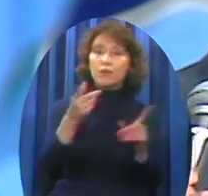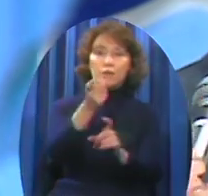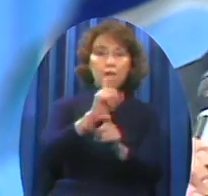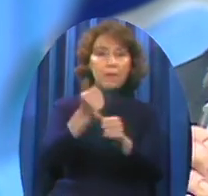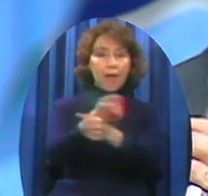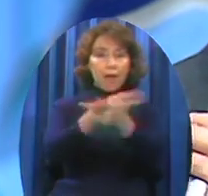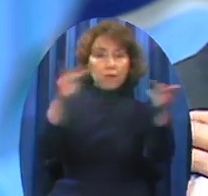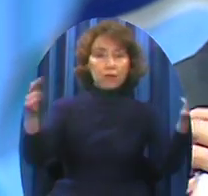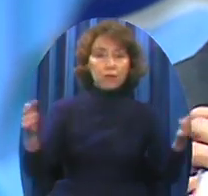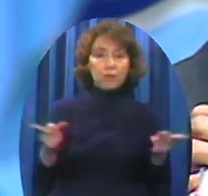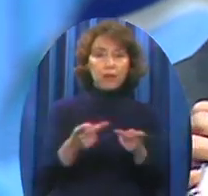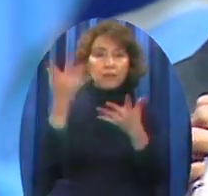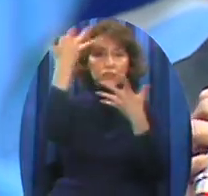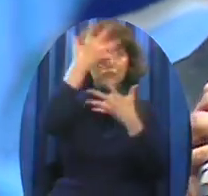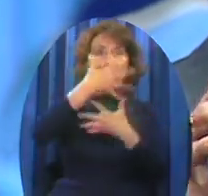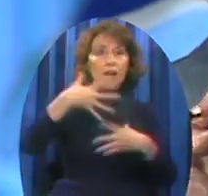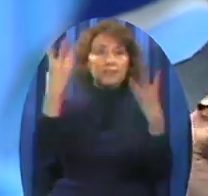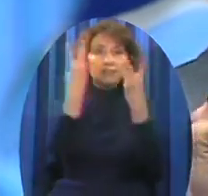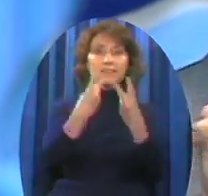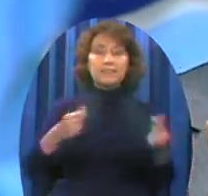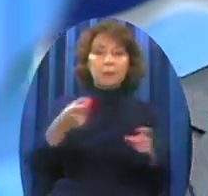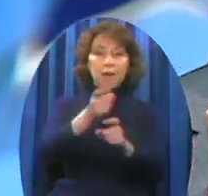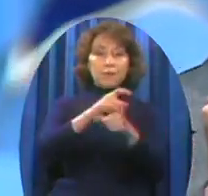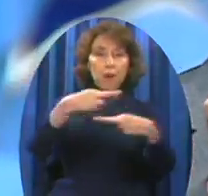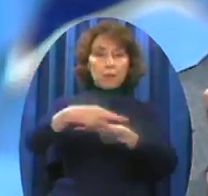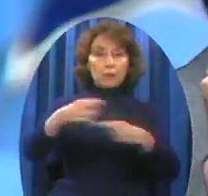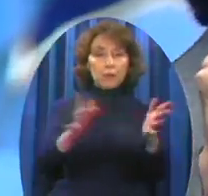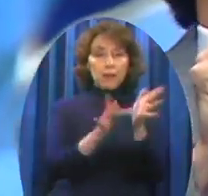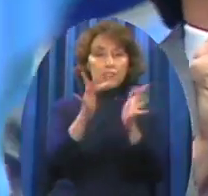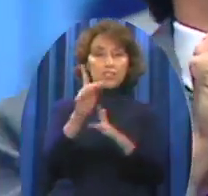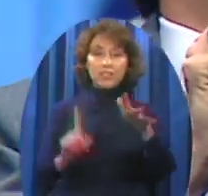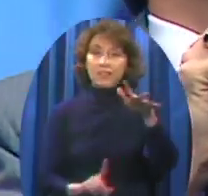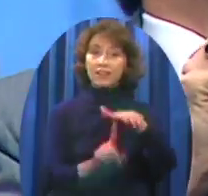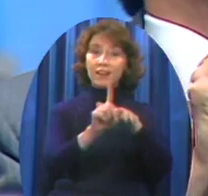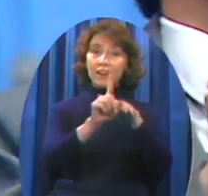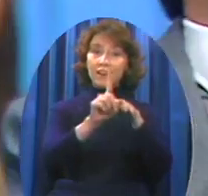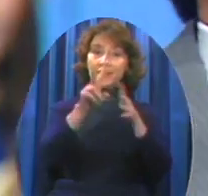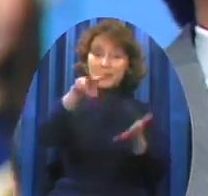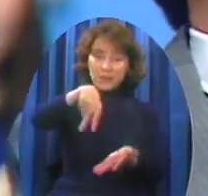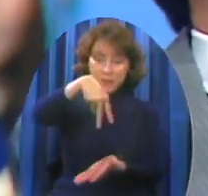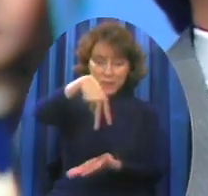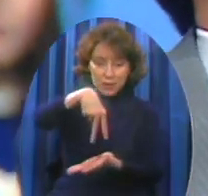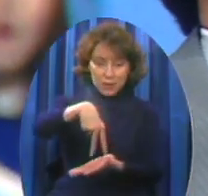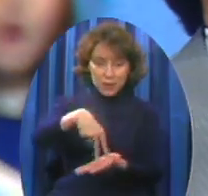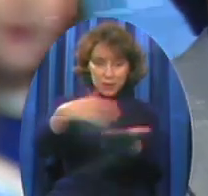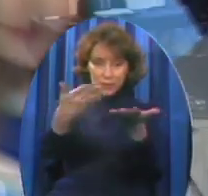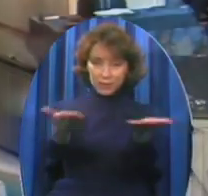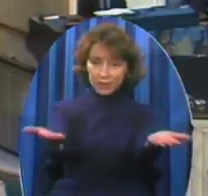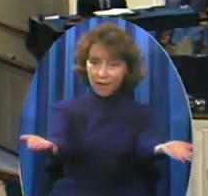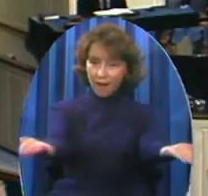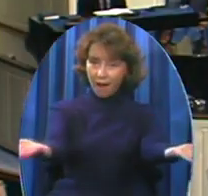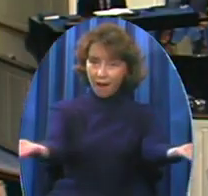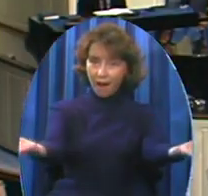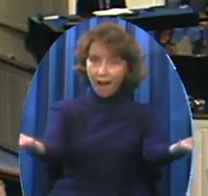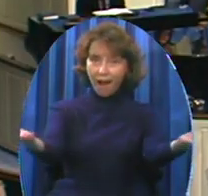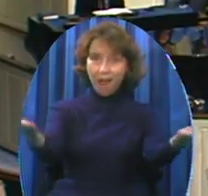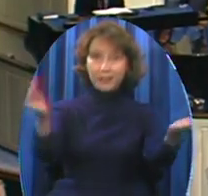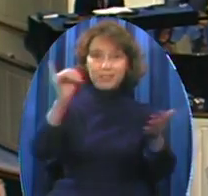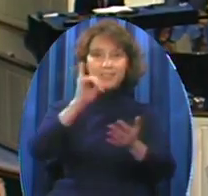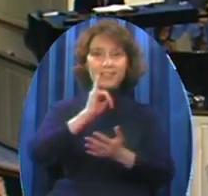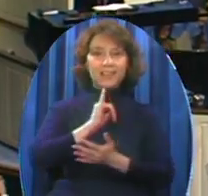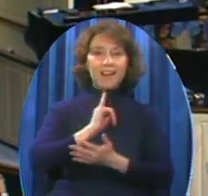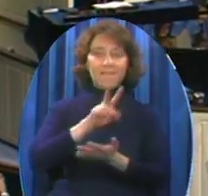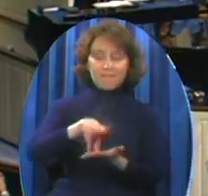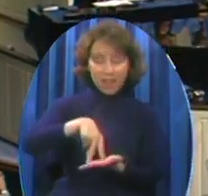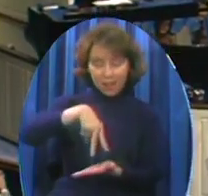shadows from the room. Jesus stood before me with his arms held open wide. And I fell